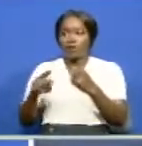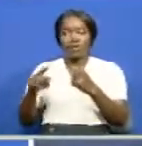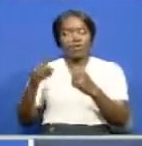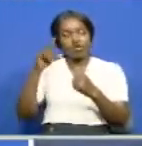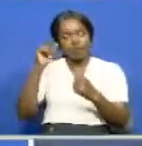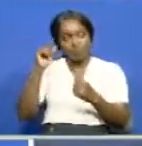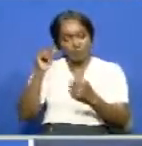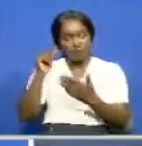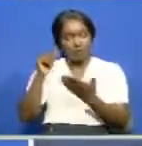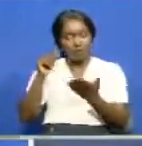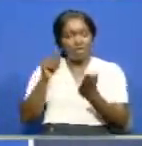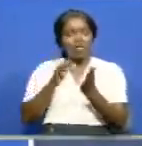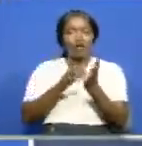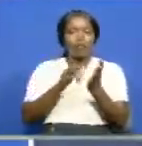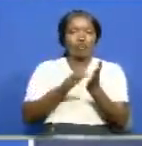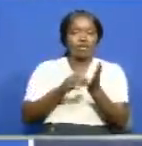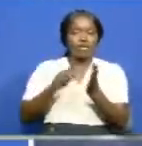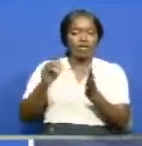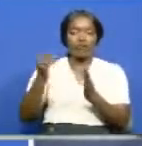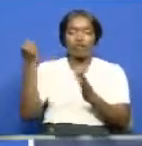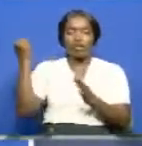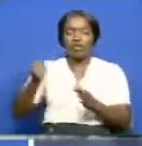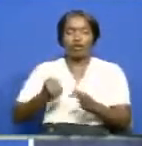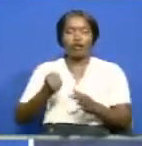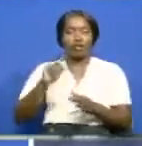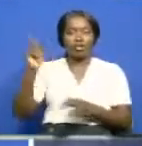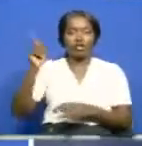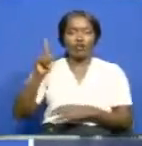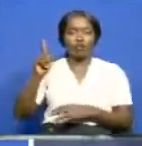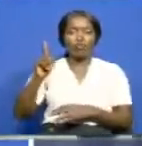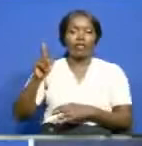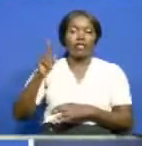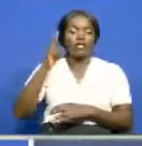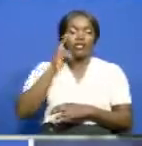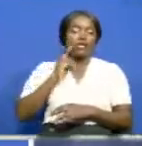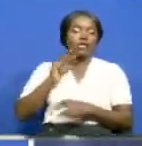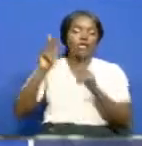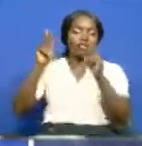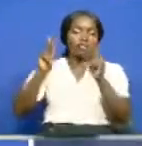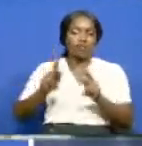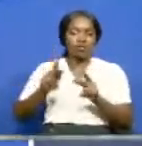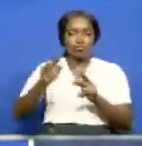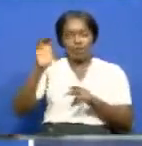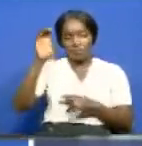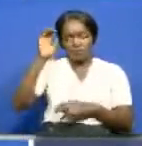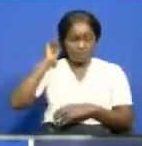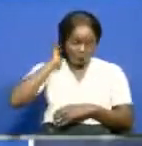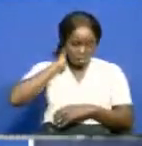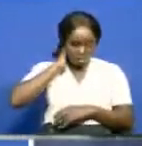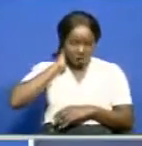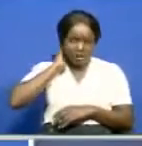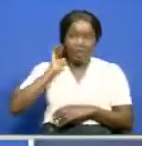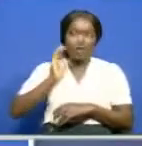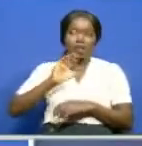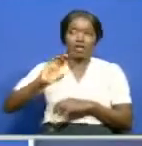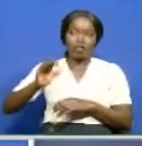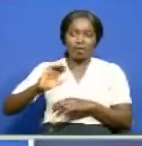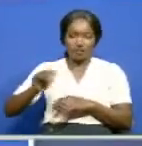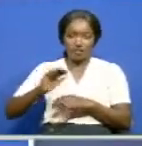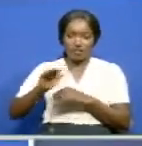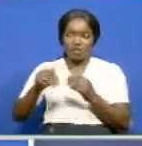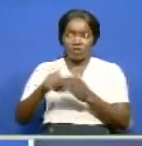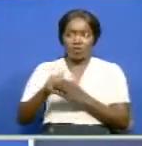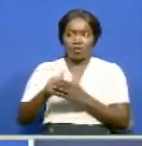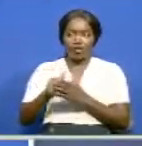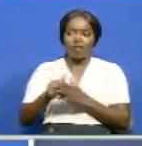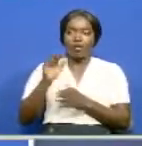Mombasa, Machakos, Narok, Nairobi, Nandi, Kisumu, Eldoret, Kiambu and Murang’a counties, where strict COVID-19 guidelines were observed. The athletes